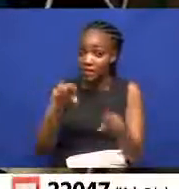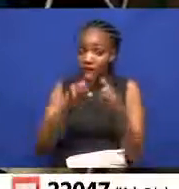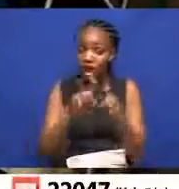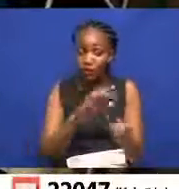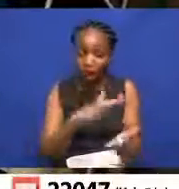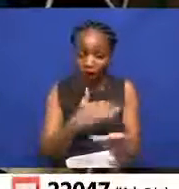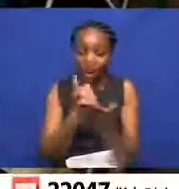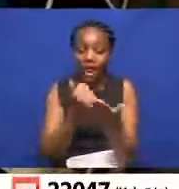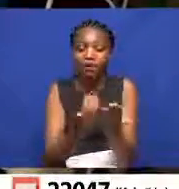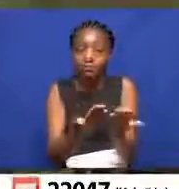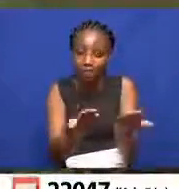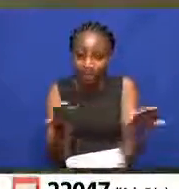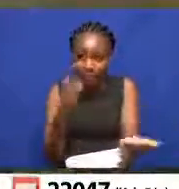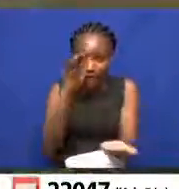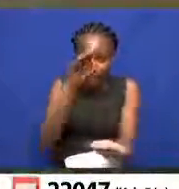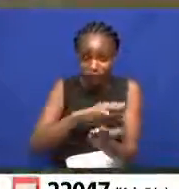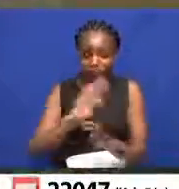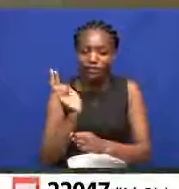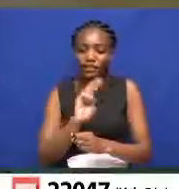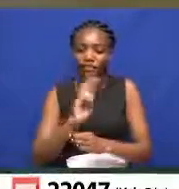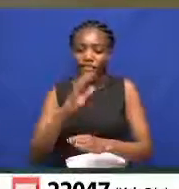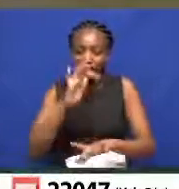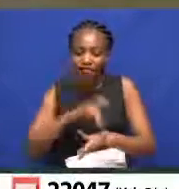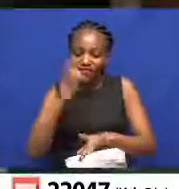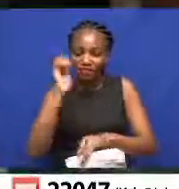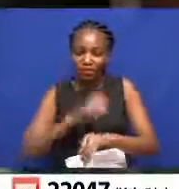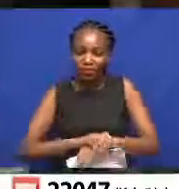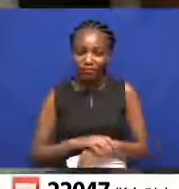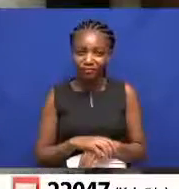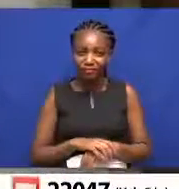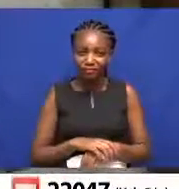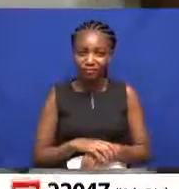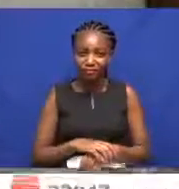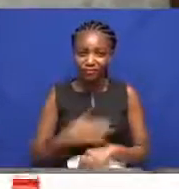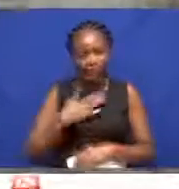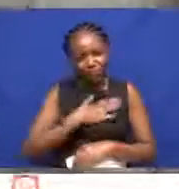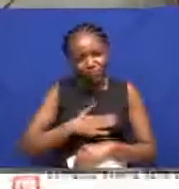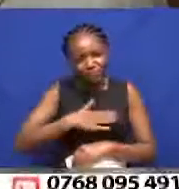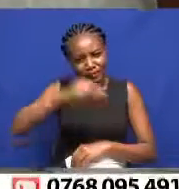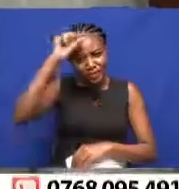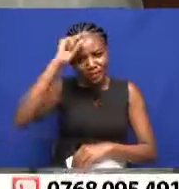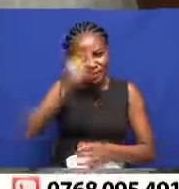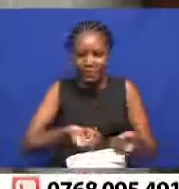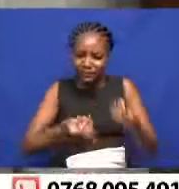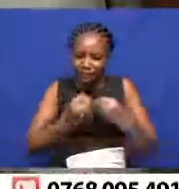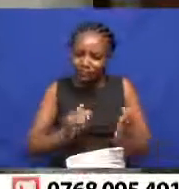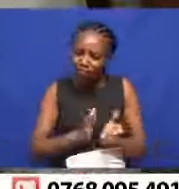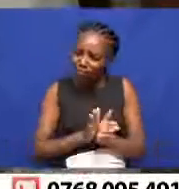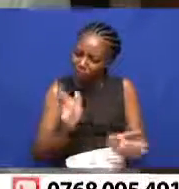them reduce the risk of contracting the virus. Can you provide us more effective